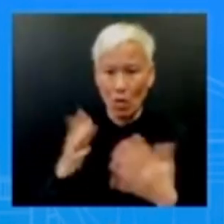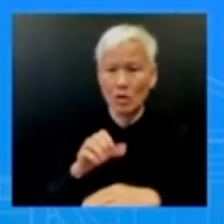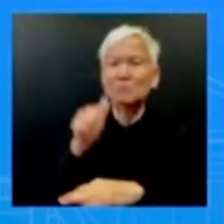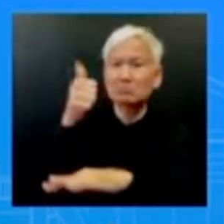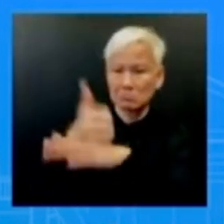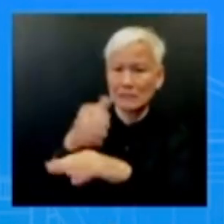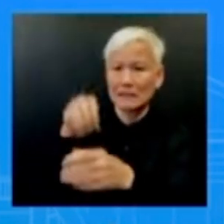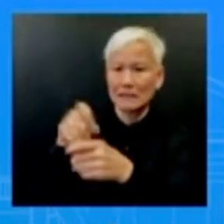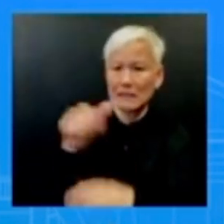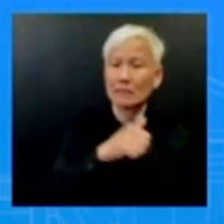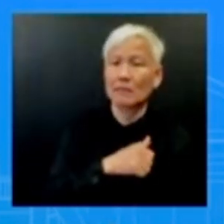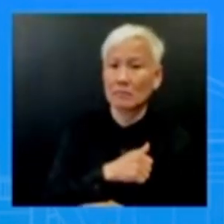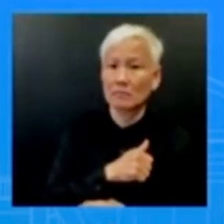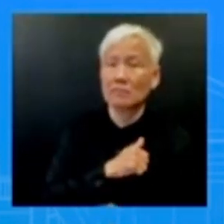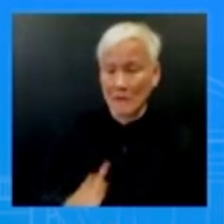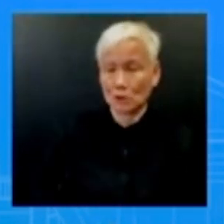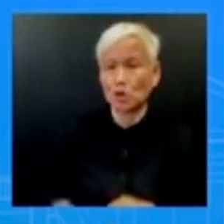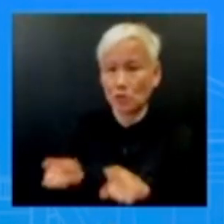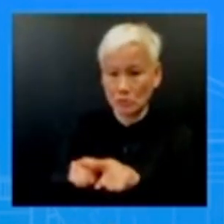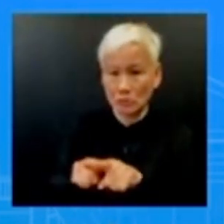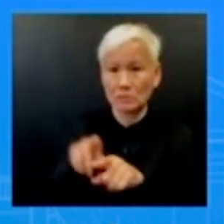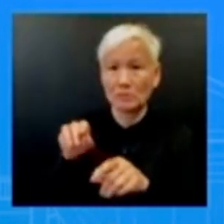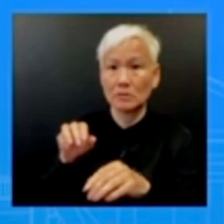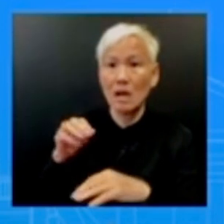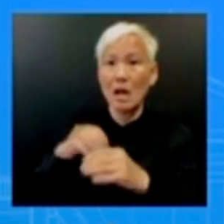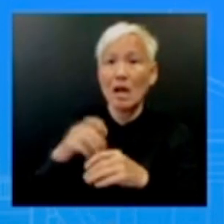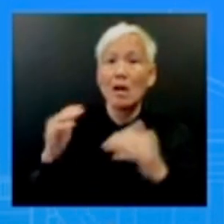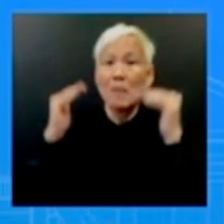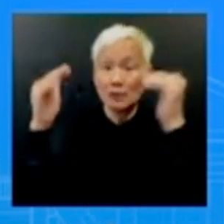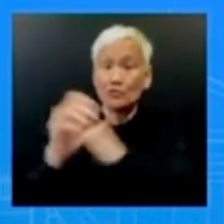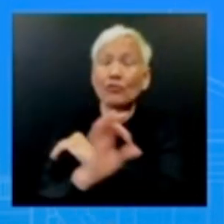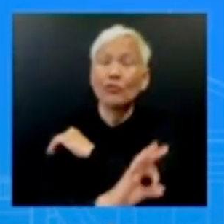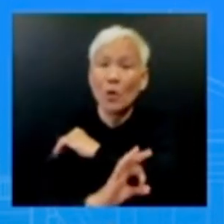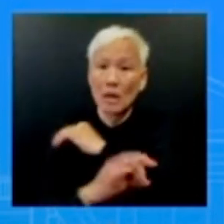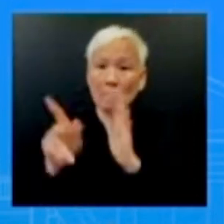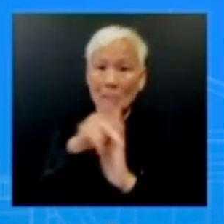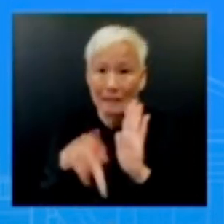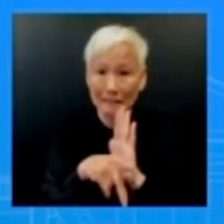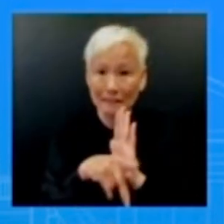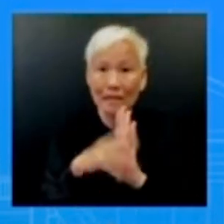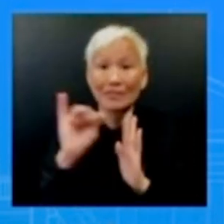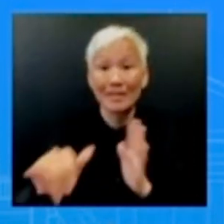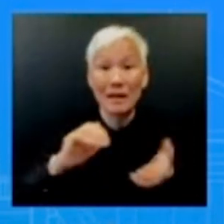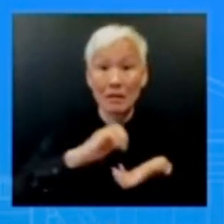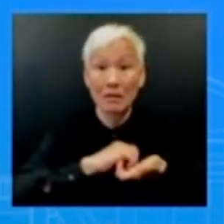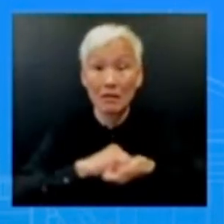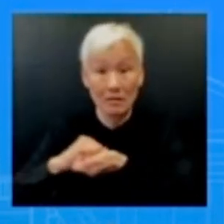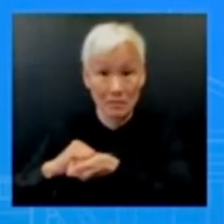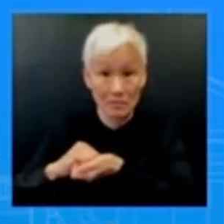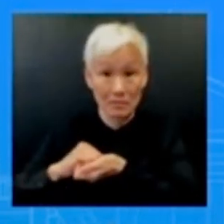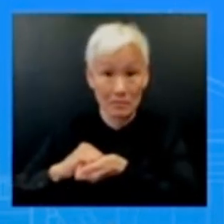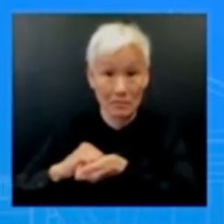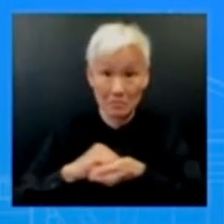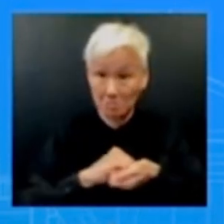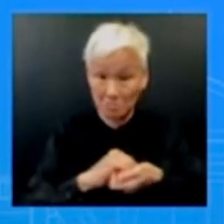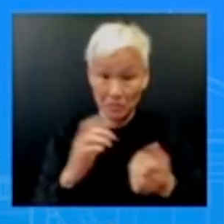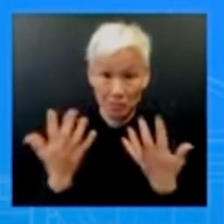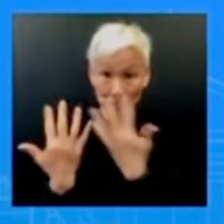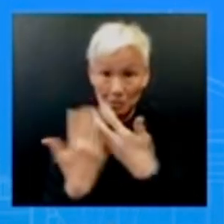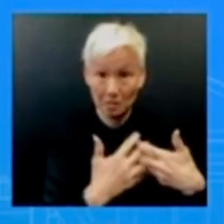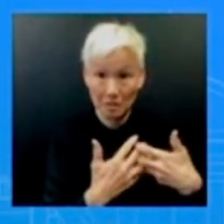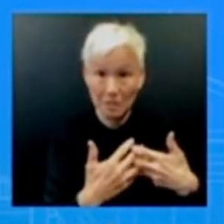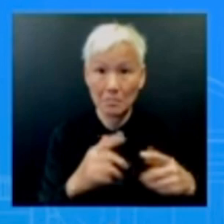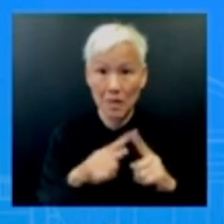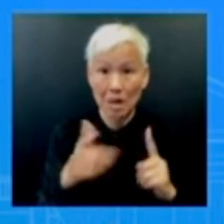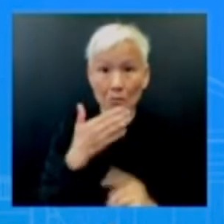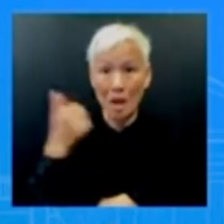advance our foreign policy interests and this bilateral relationship, and did so quite effectively. But obviously, having an ambassador is always